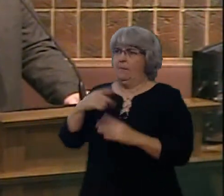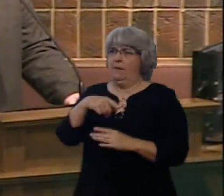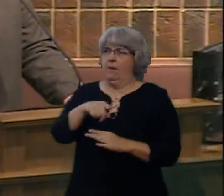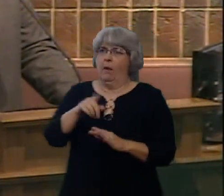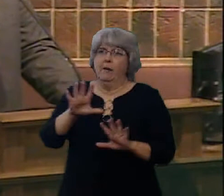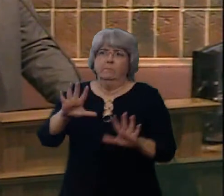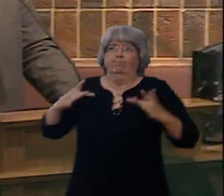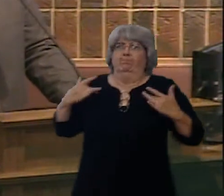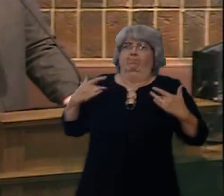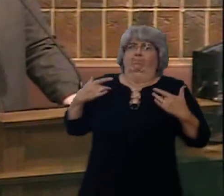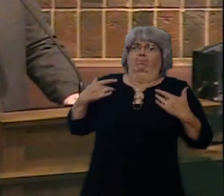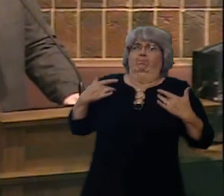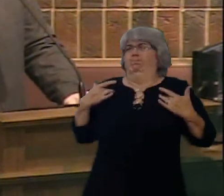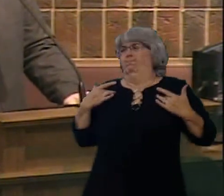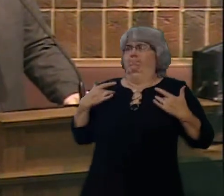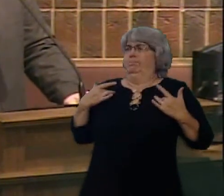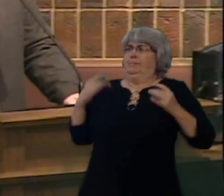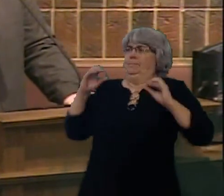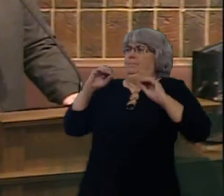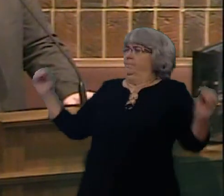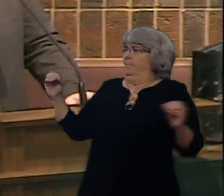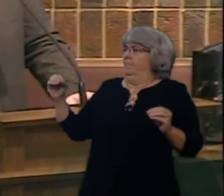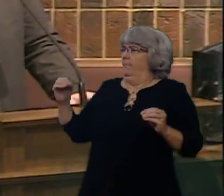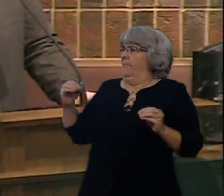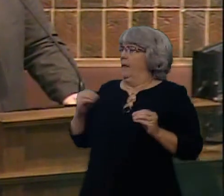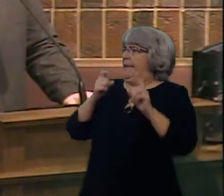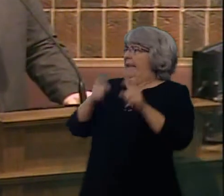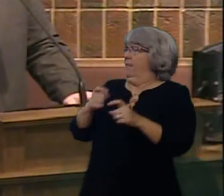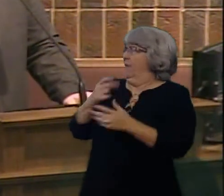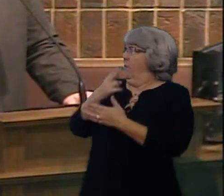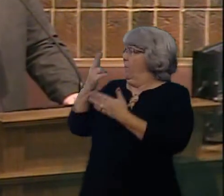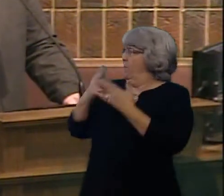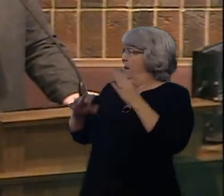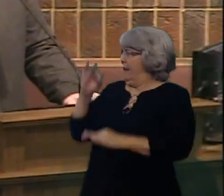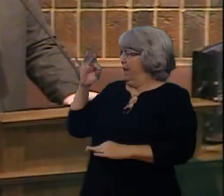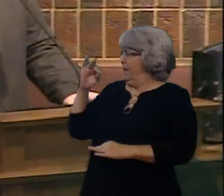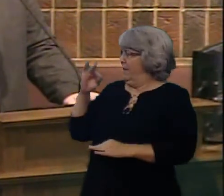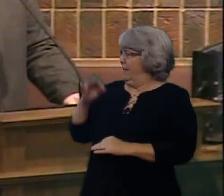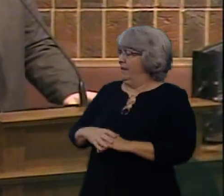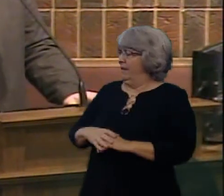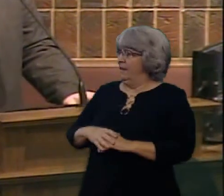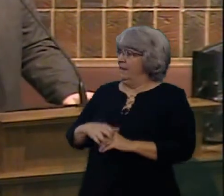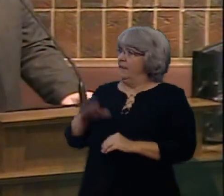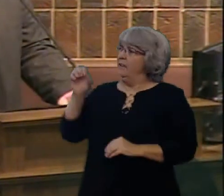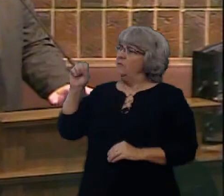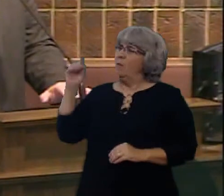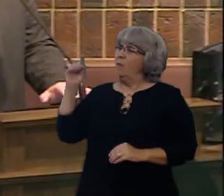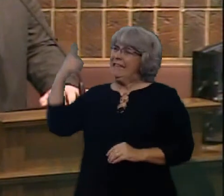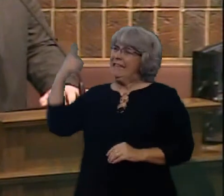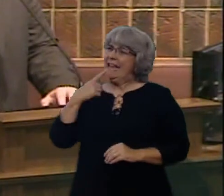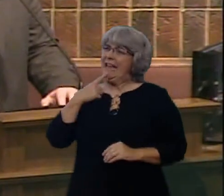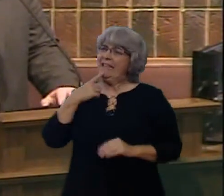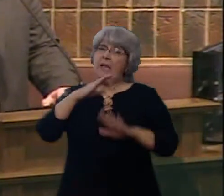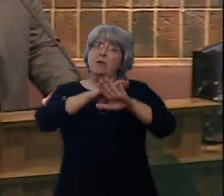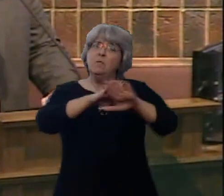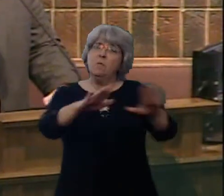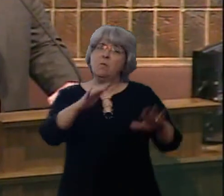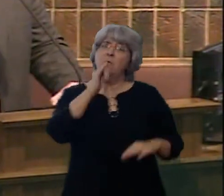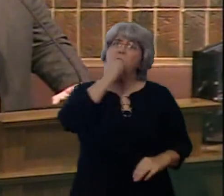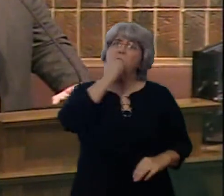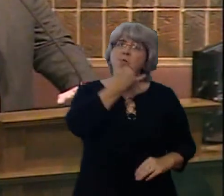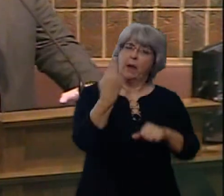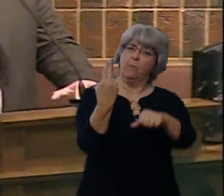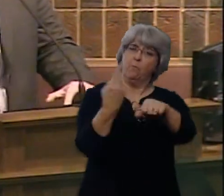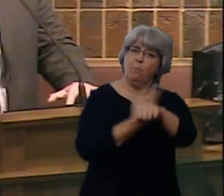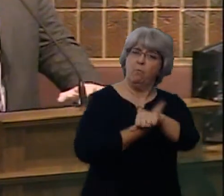the argument against the misuse of something is not an argument against the thing itself right there.